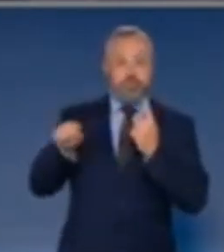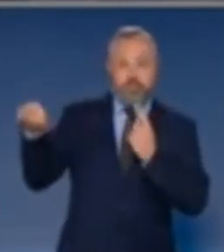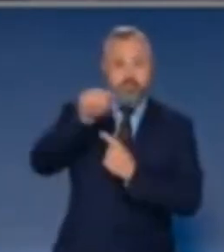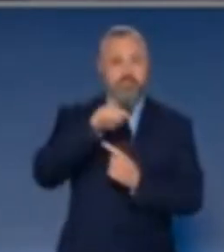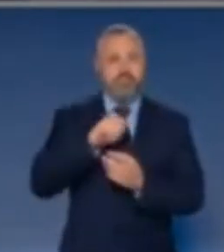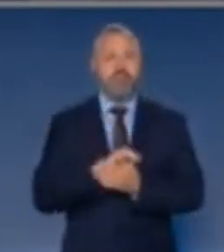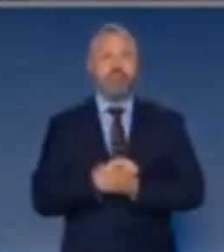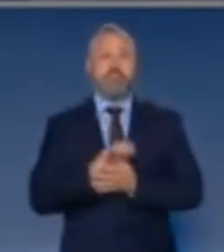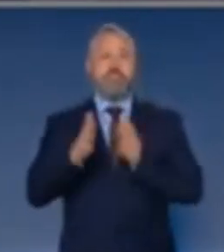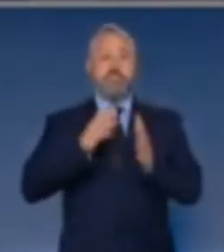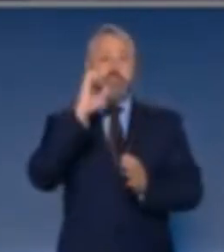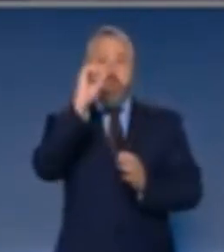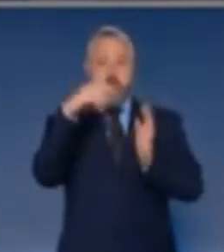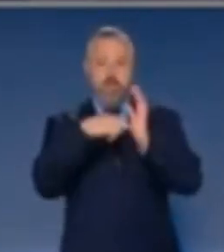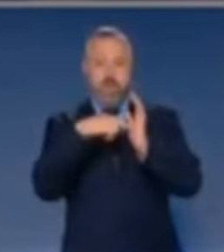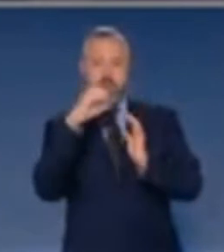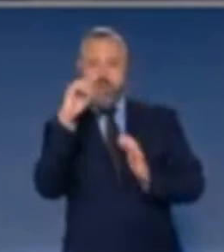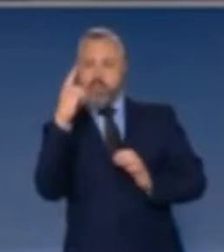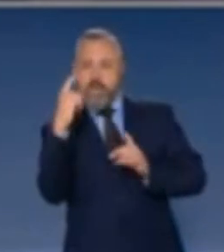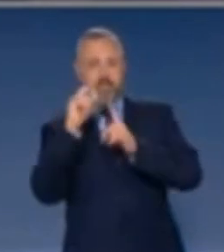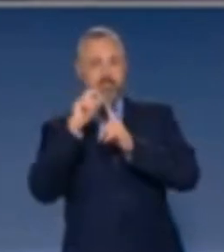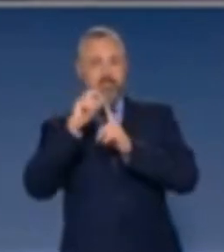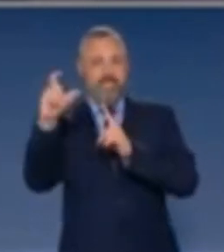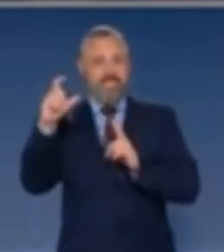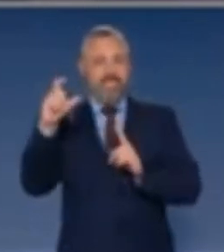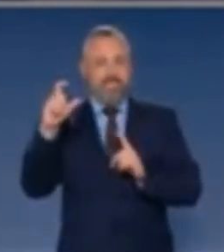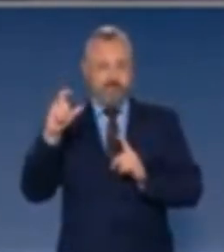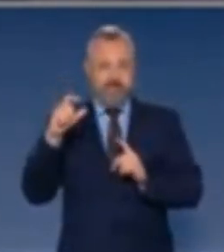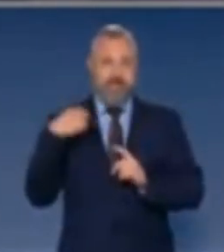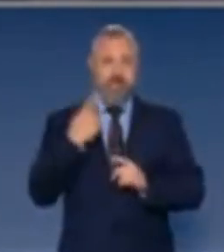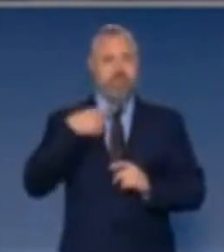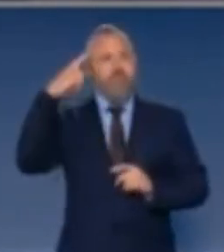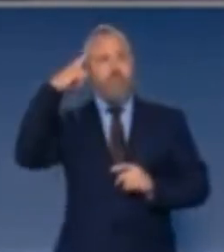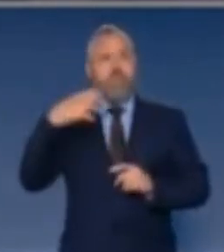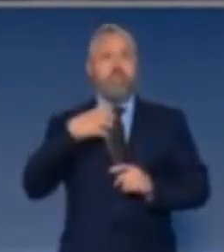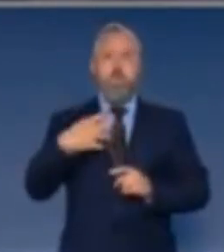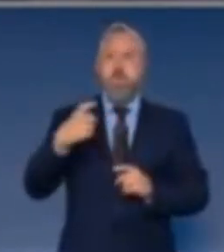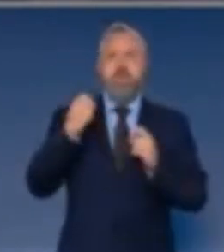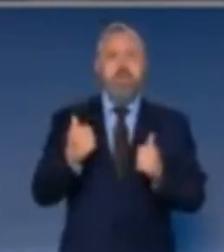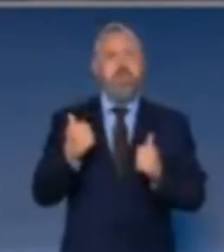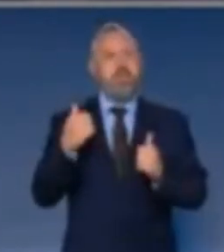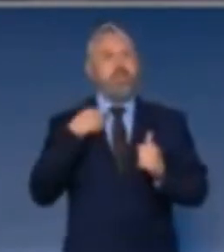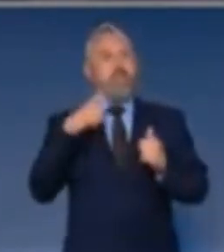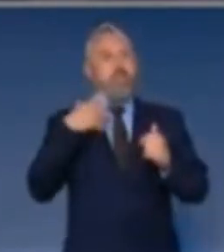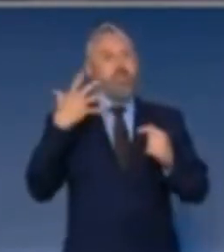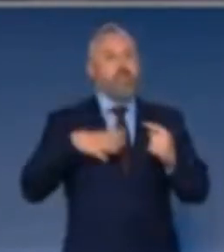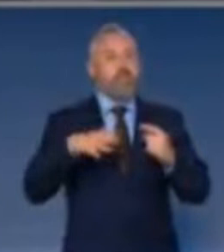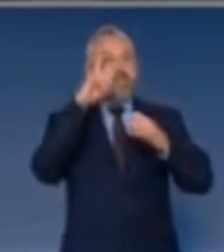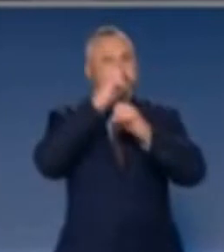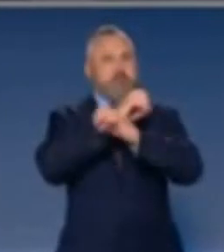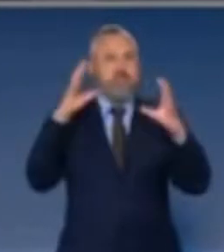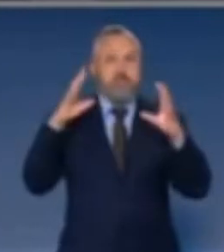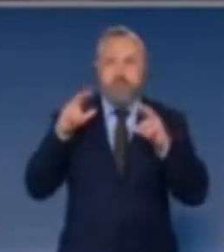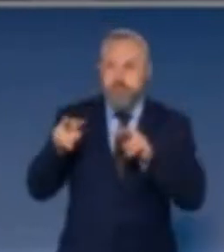interesting is that that was contrary to our expectations during the course of COVID. So many of the reforms which have been put in